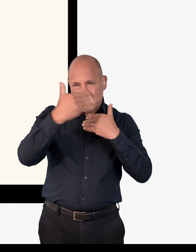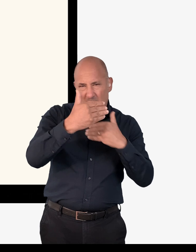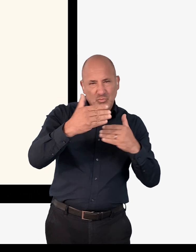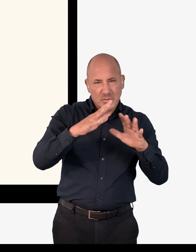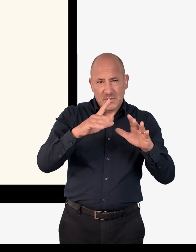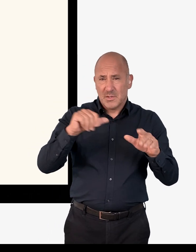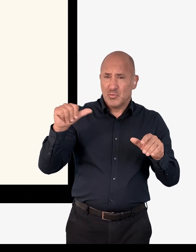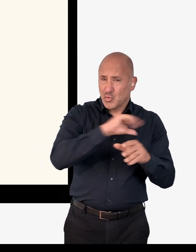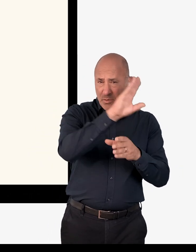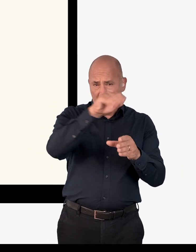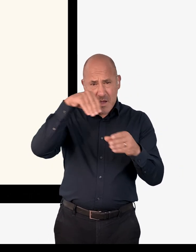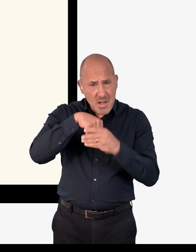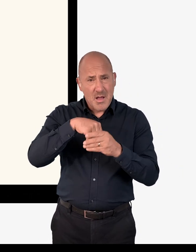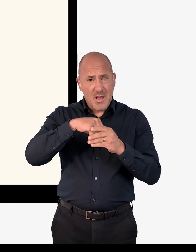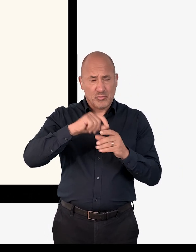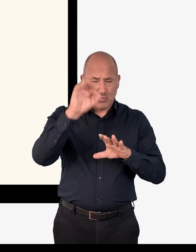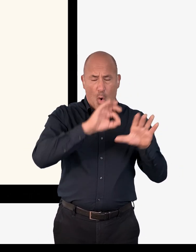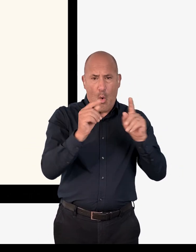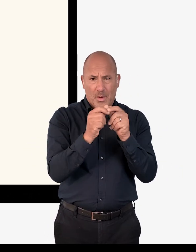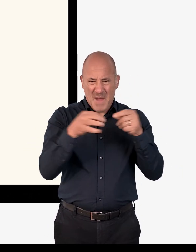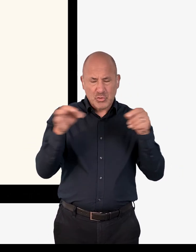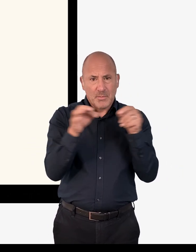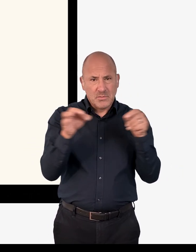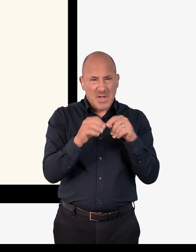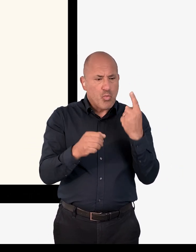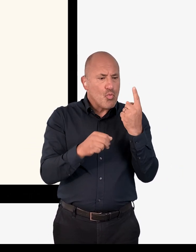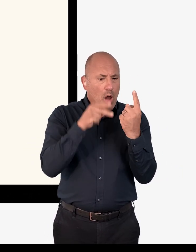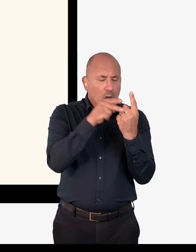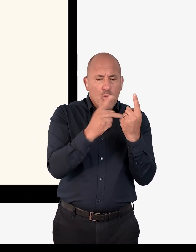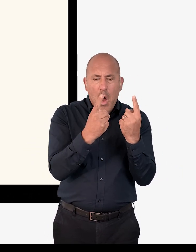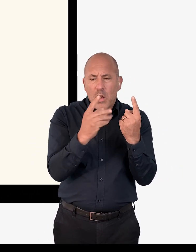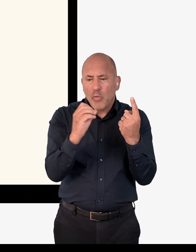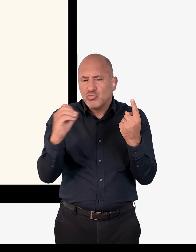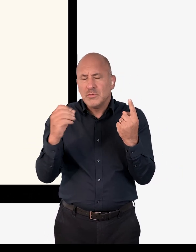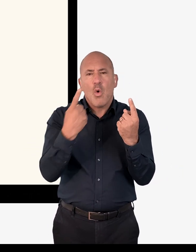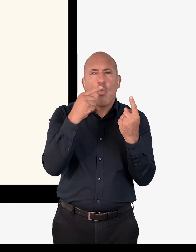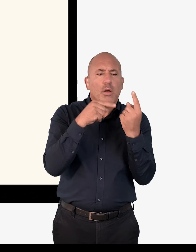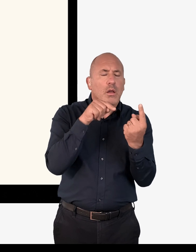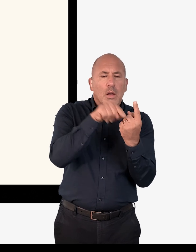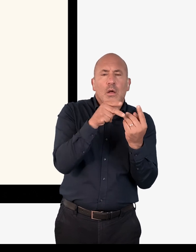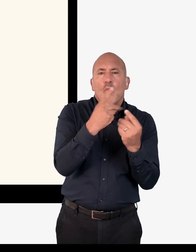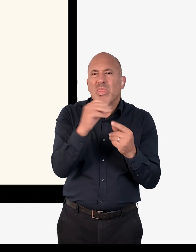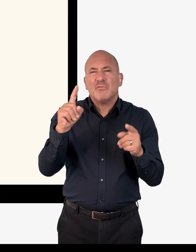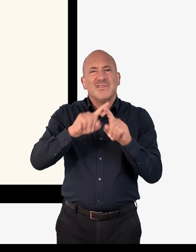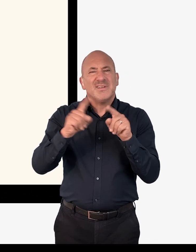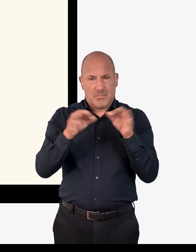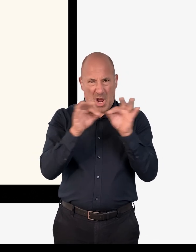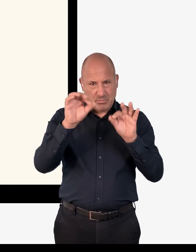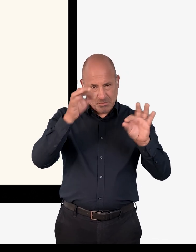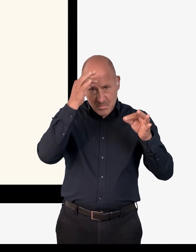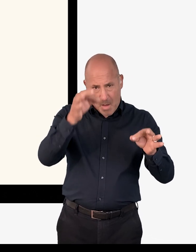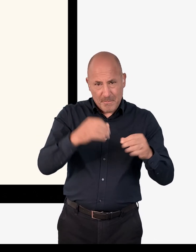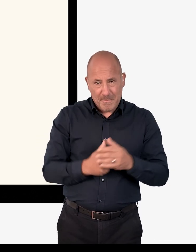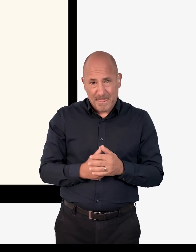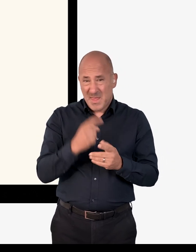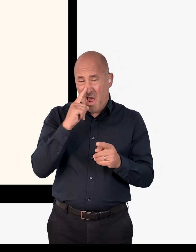include plans, elevations and/or sections, and they should include the drawing scale.